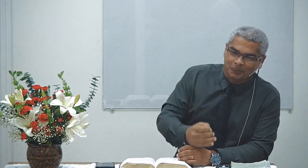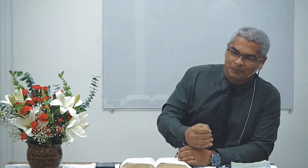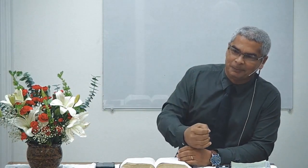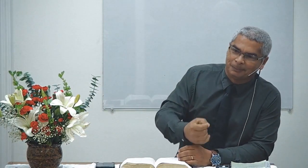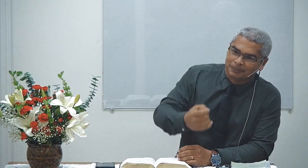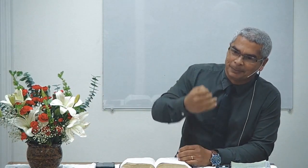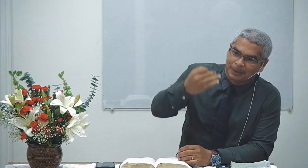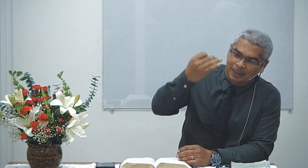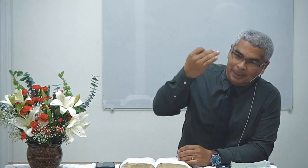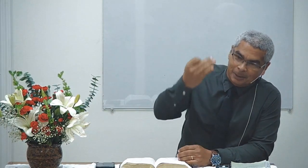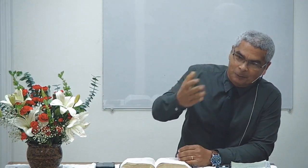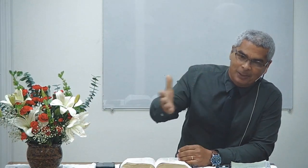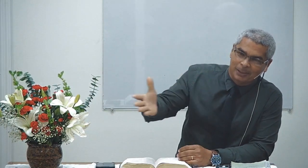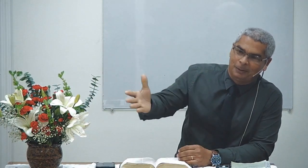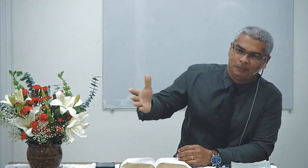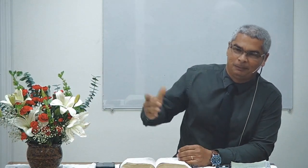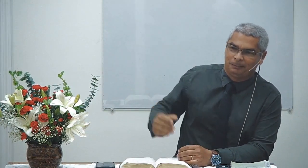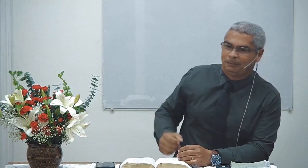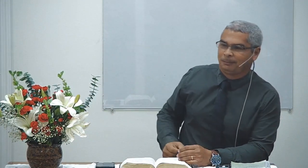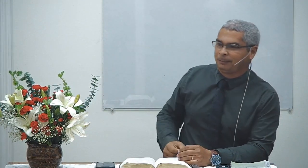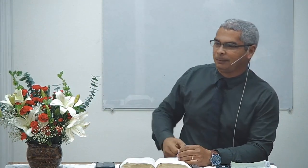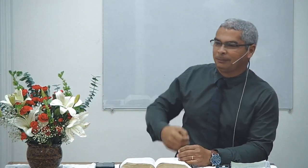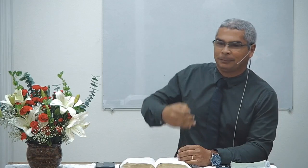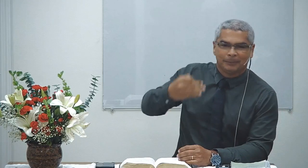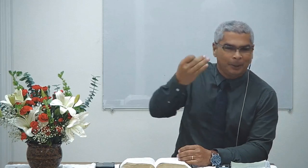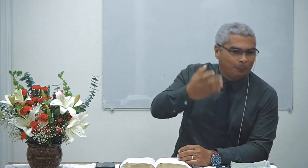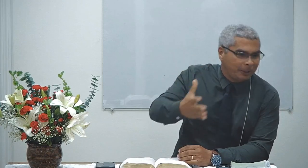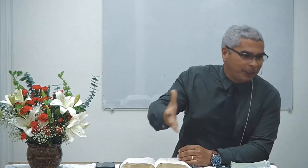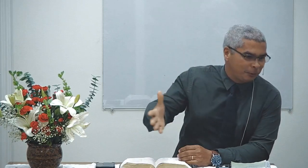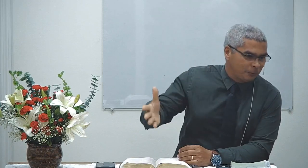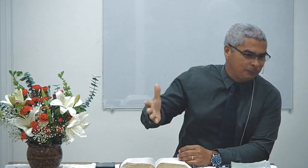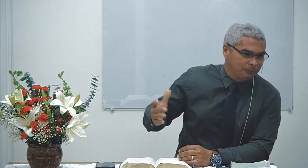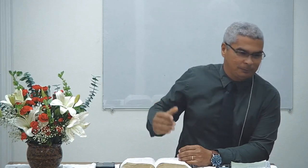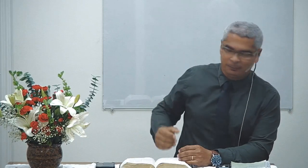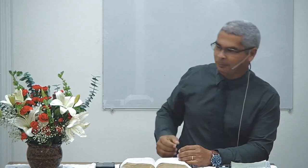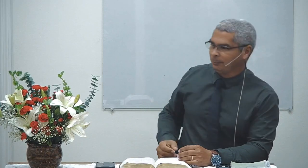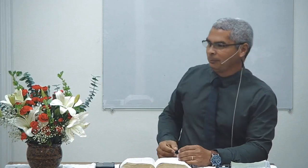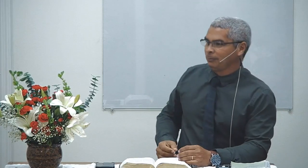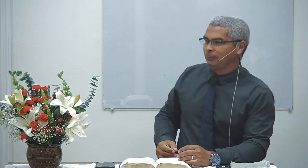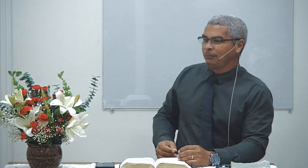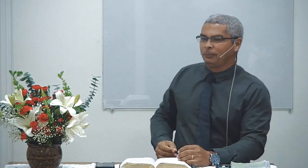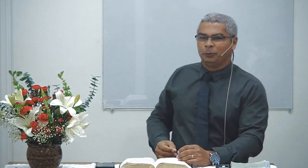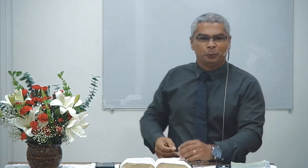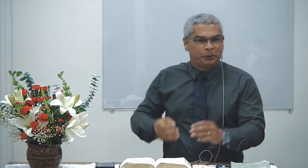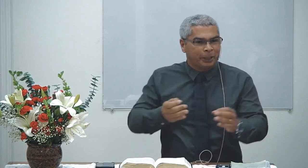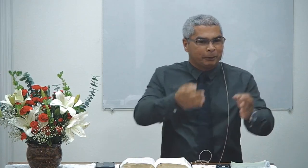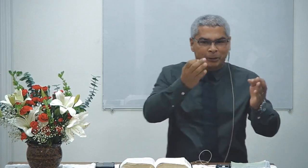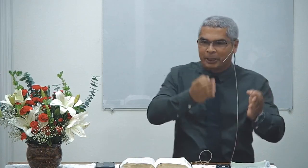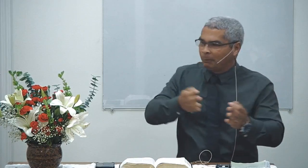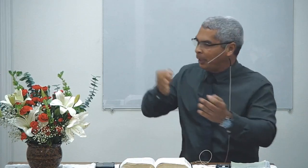The pact, the commitment, the alliance is salvation. The price,